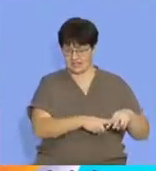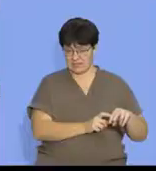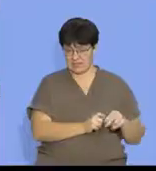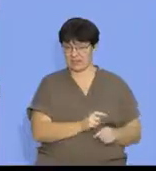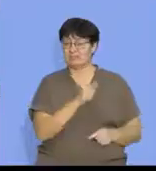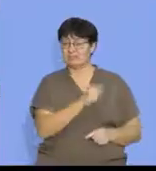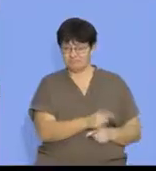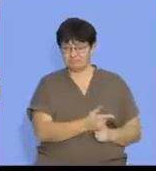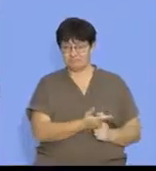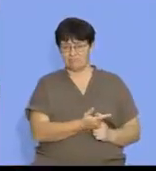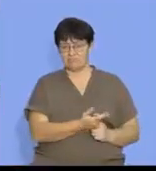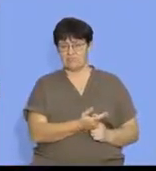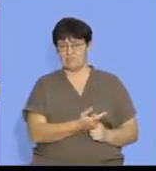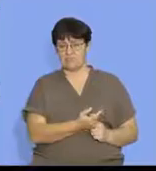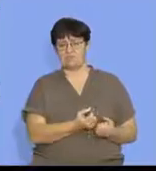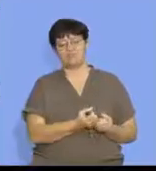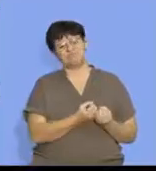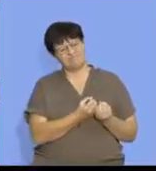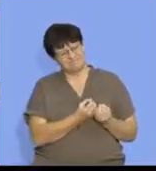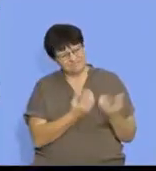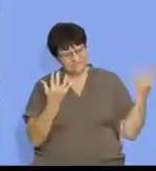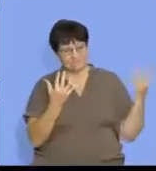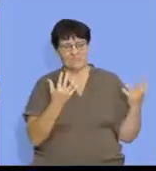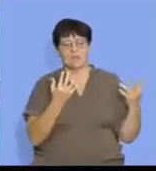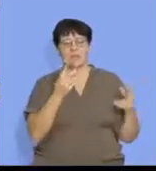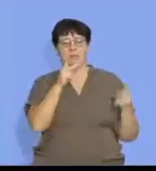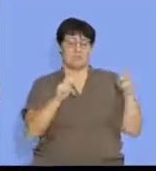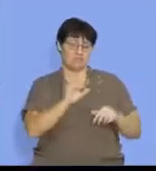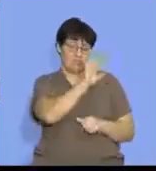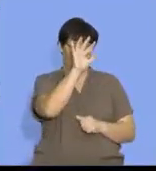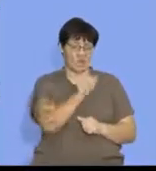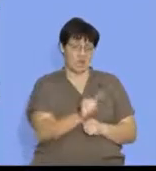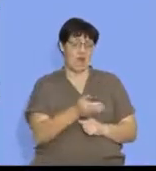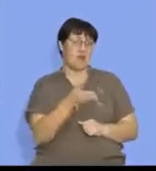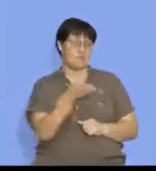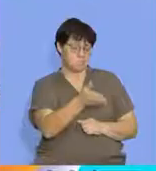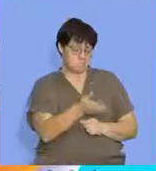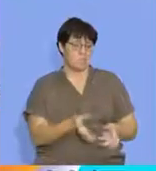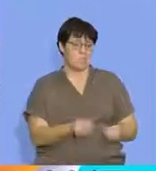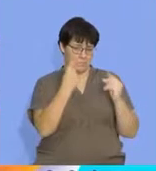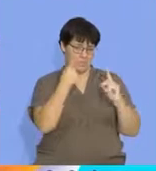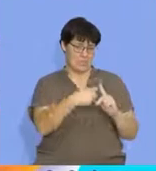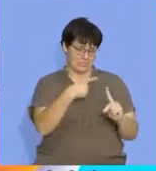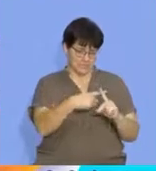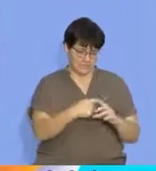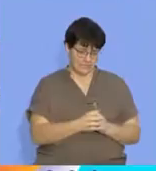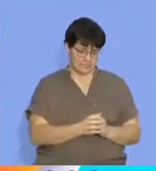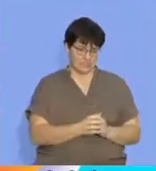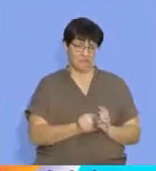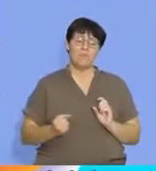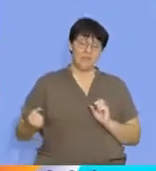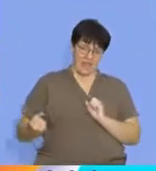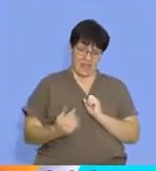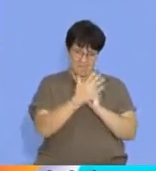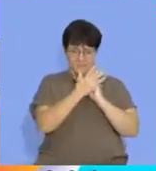HIV/AIDS, right, which obviously quite a large portion in our country are HIV positive, so